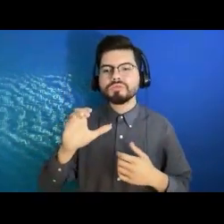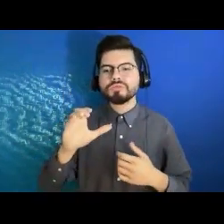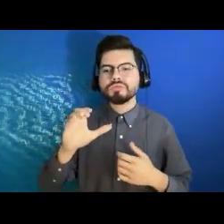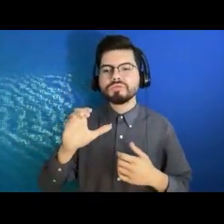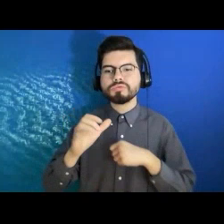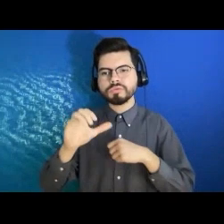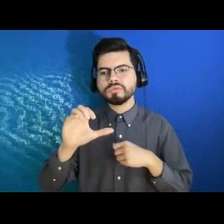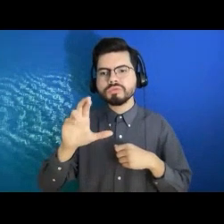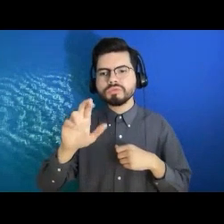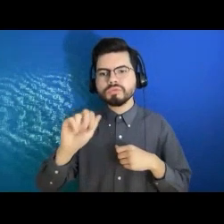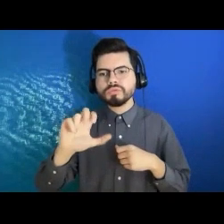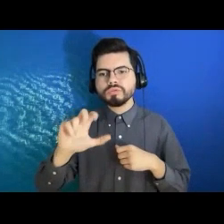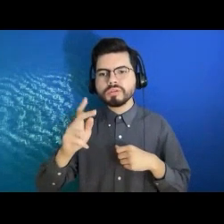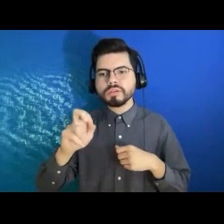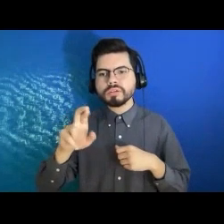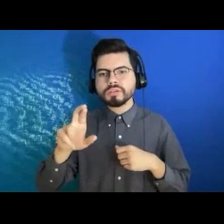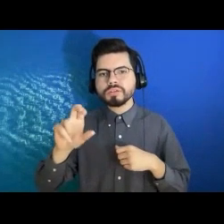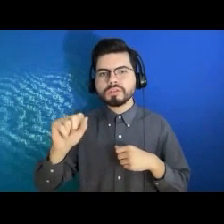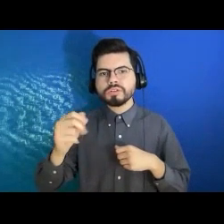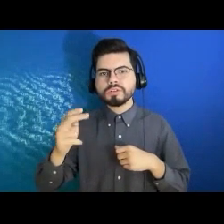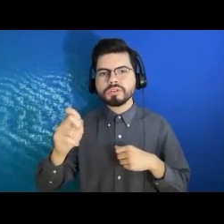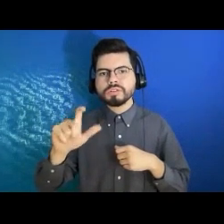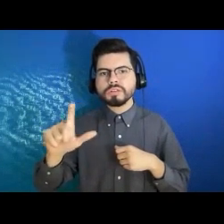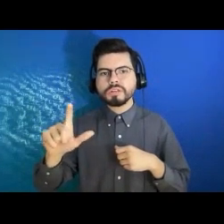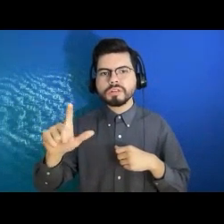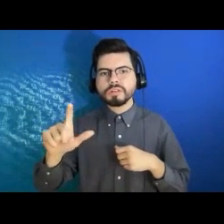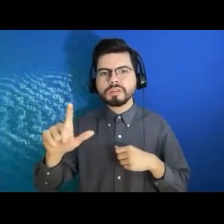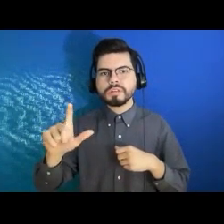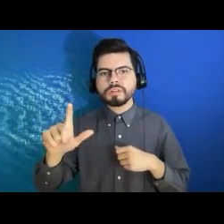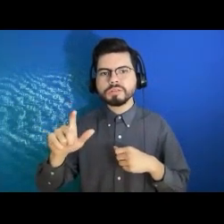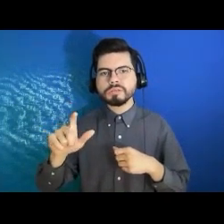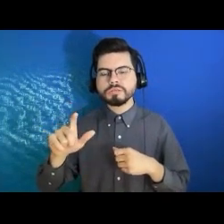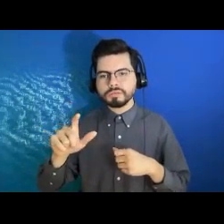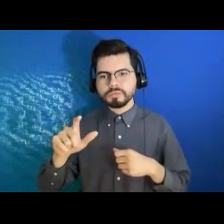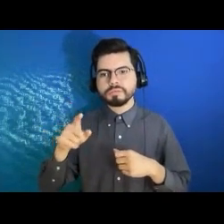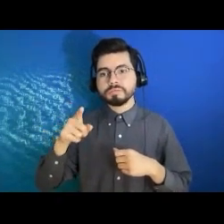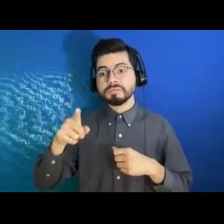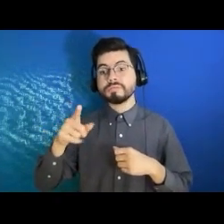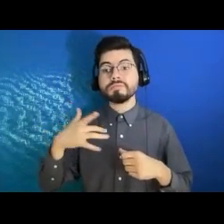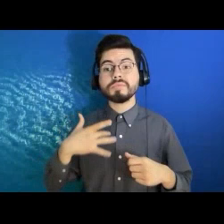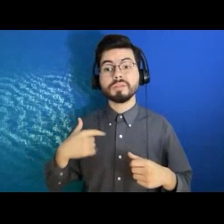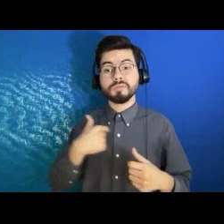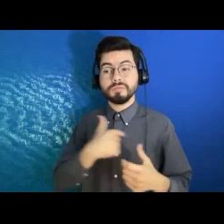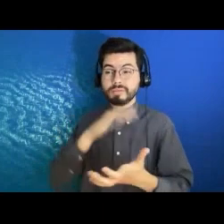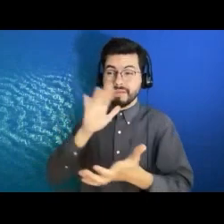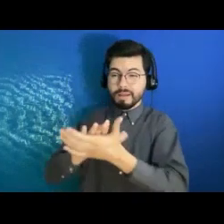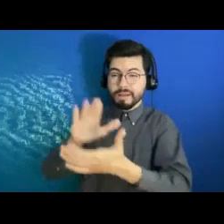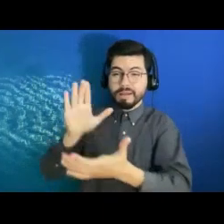we have a big group, we stare at the bear, we slowly walk toward clapping. We can usually push the bear off far enough.